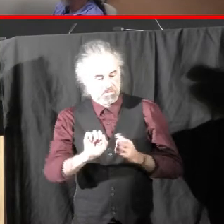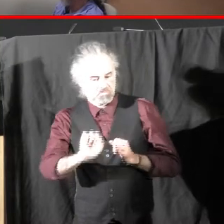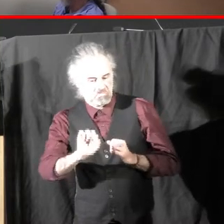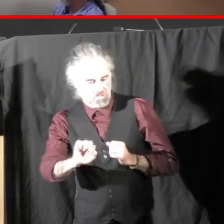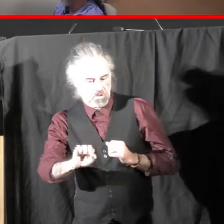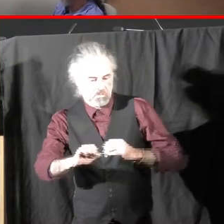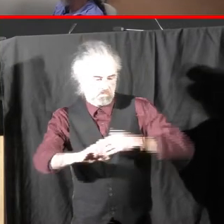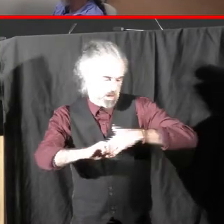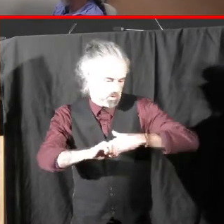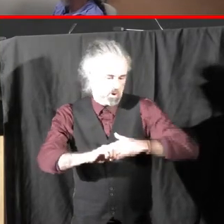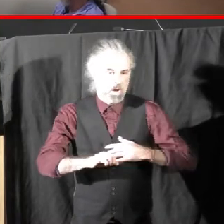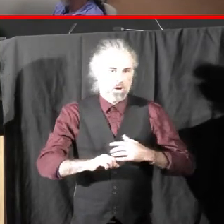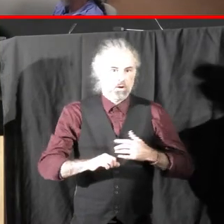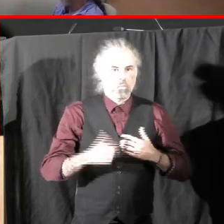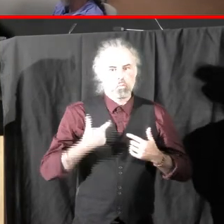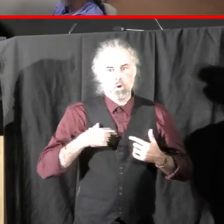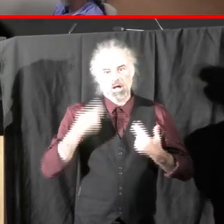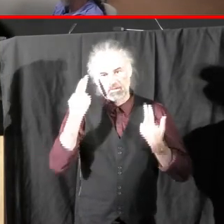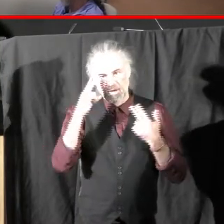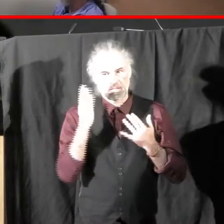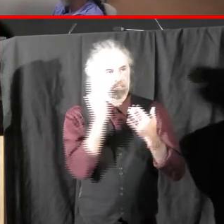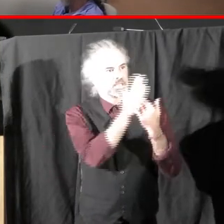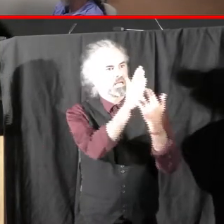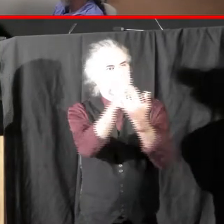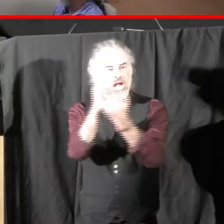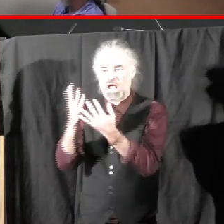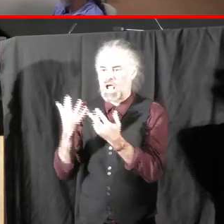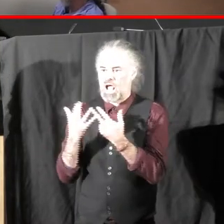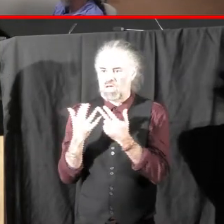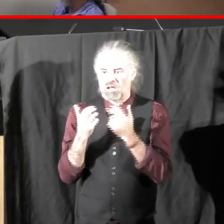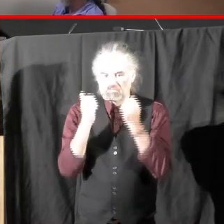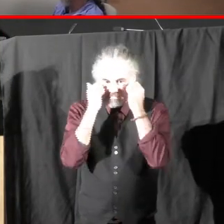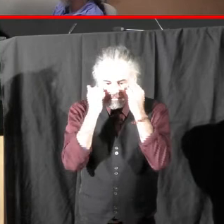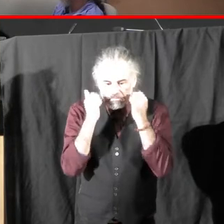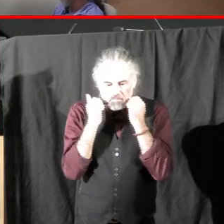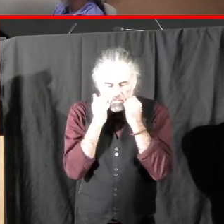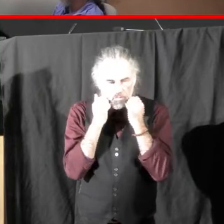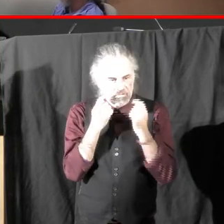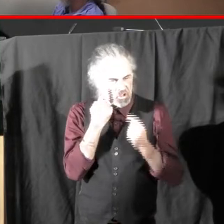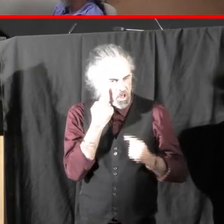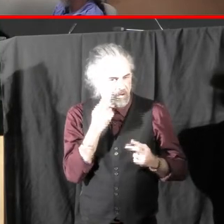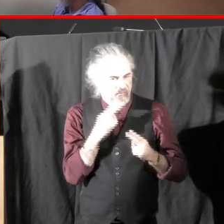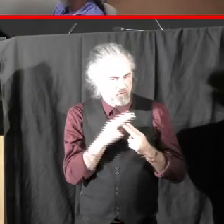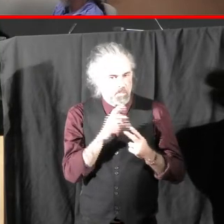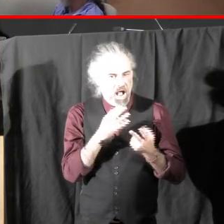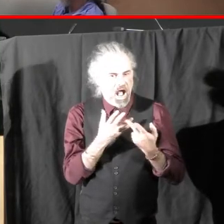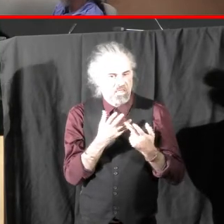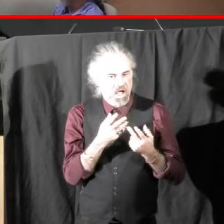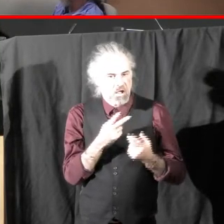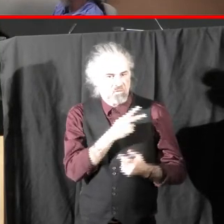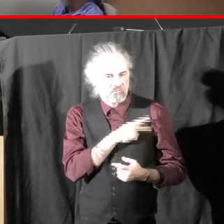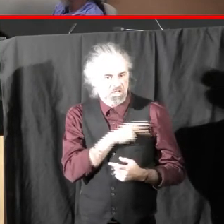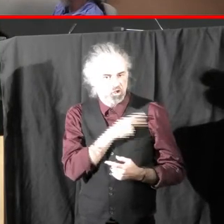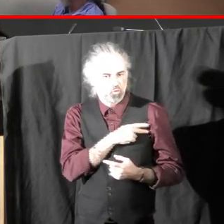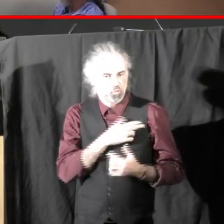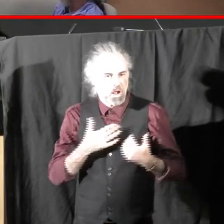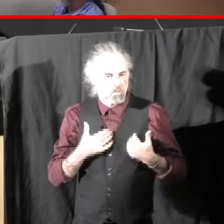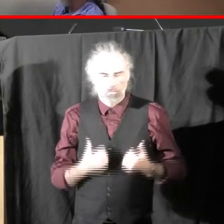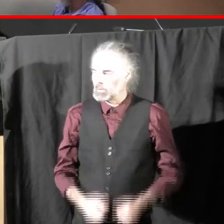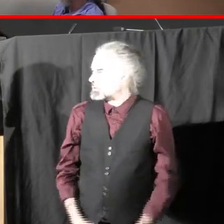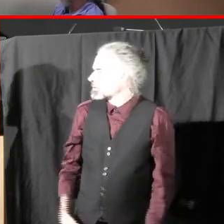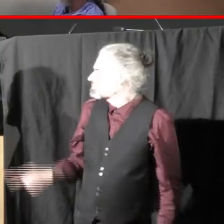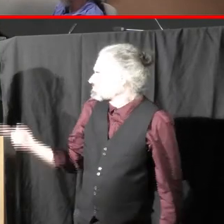other sort of to proof, like read or proof check? The sort of cause of death? No, we